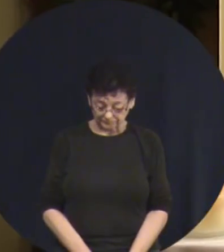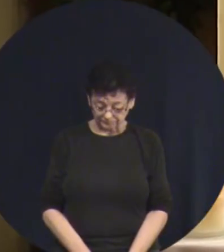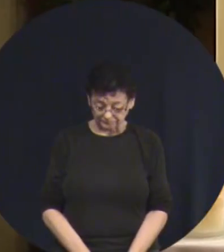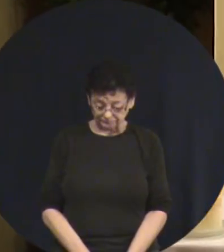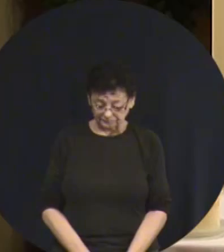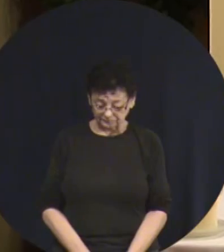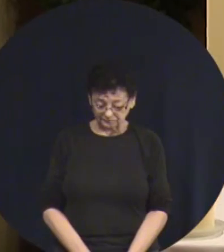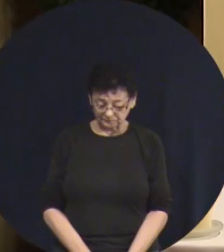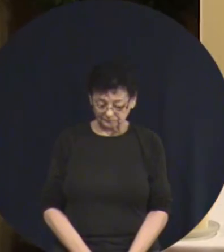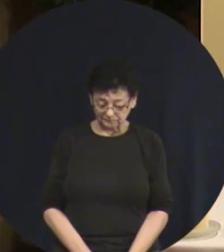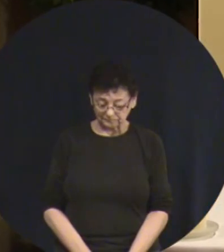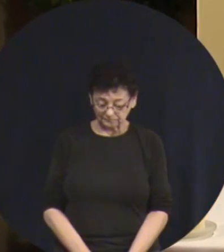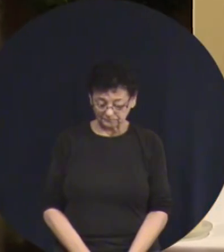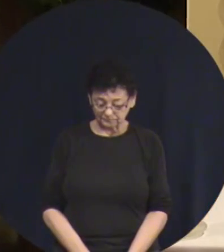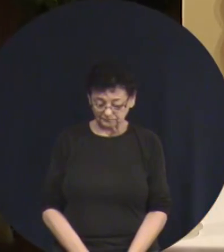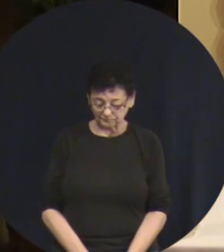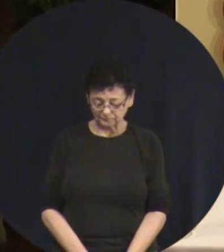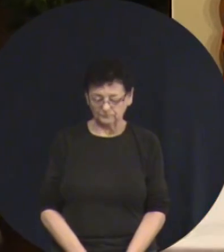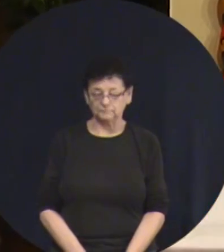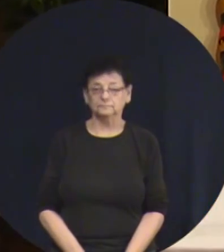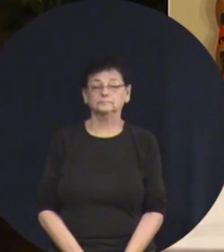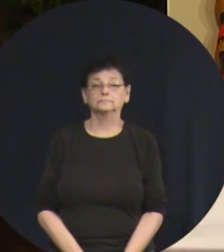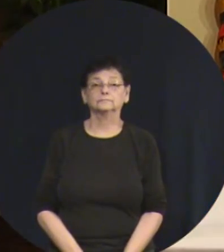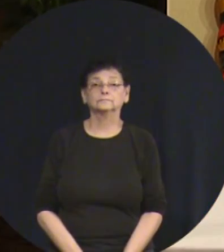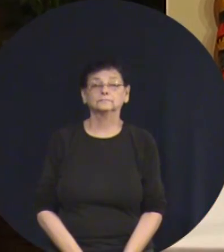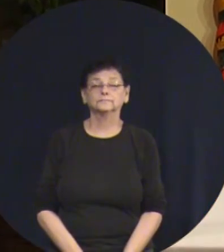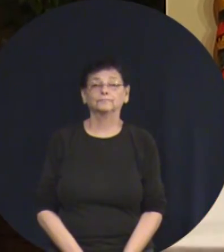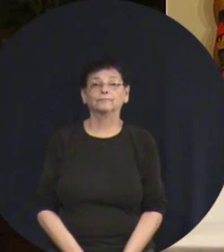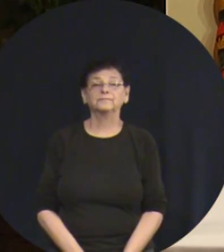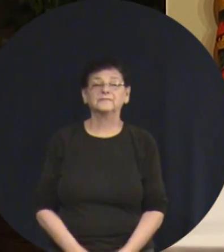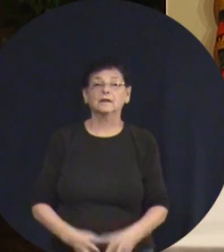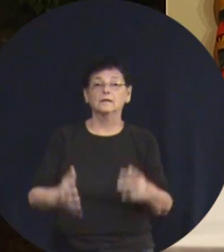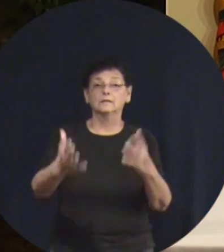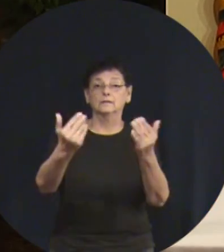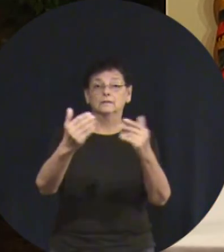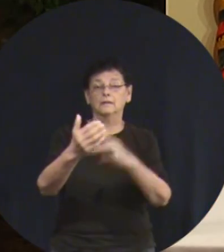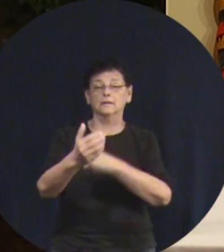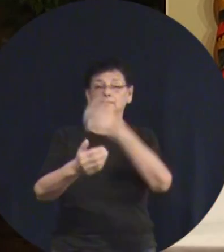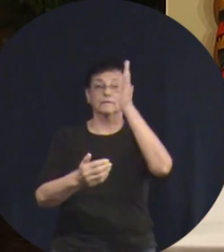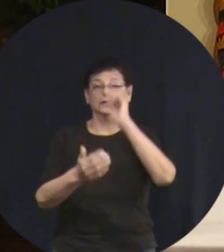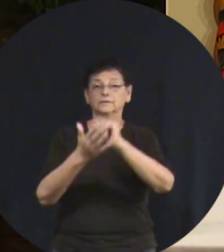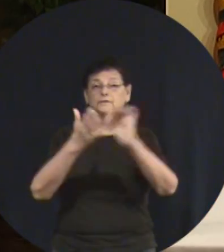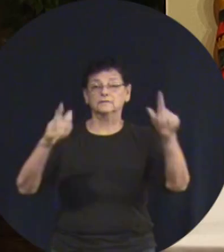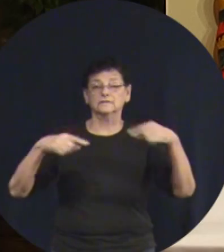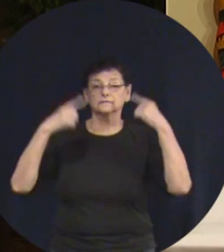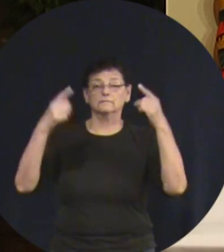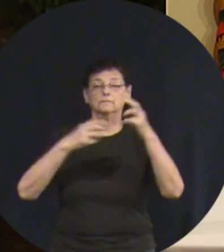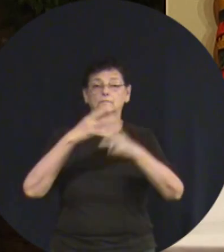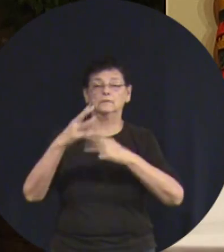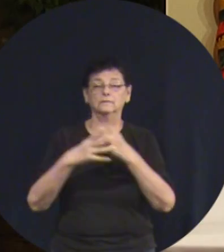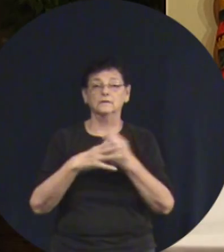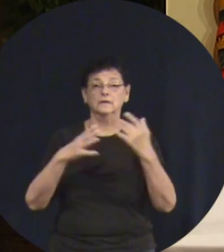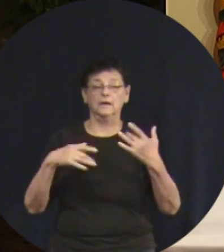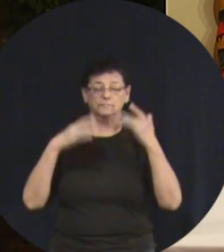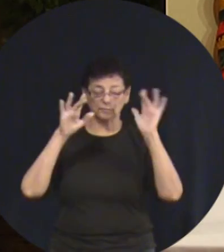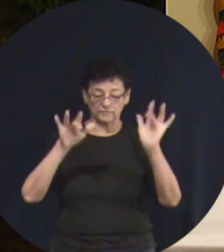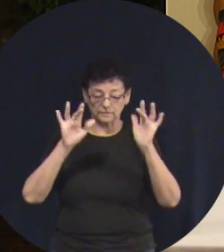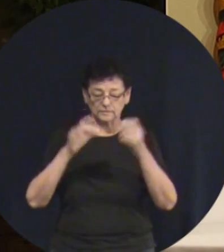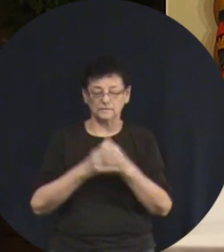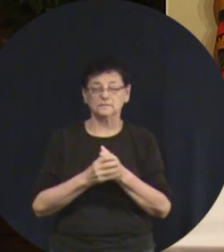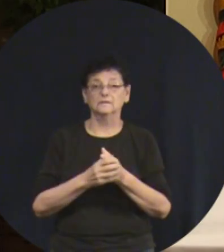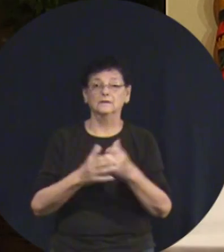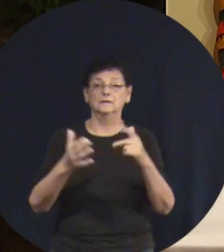in our days, that by the help of your mercy we may always be free from sin and safe from all distress, as we await the blessed